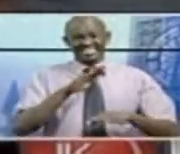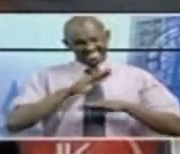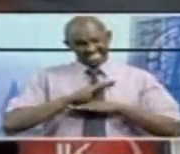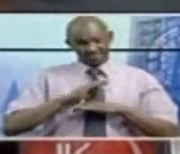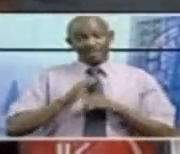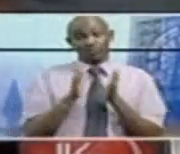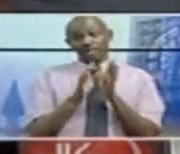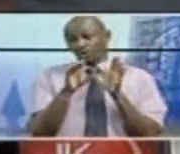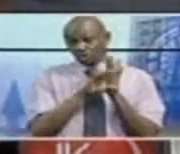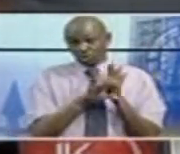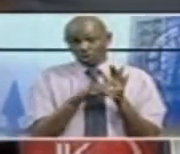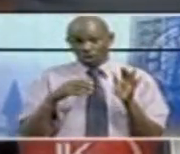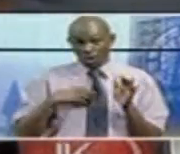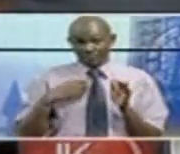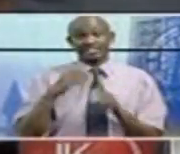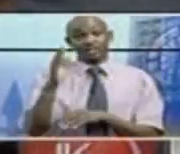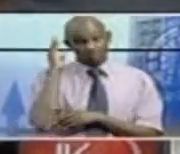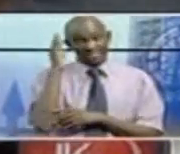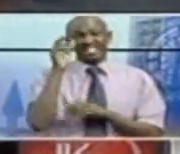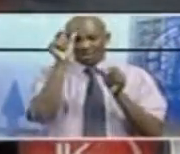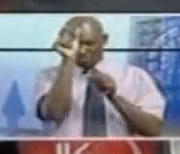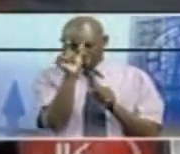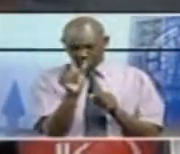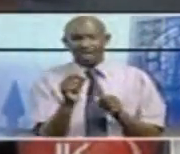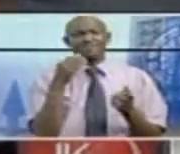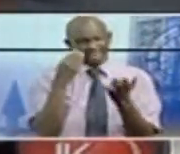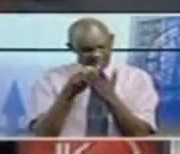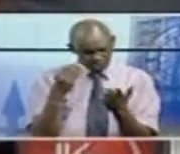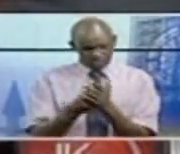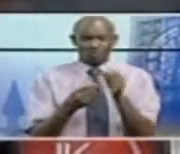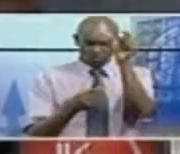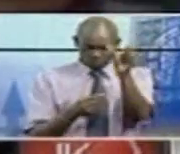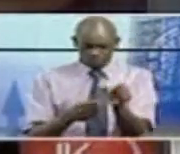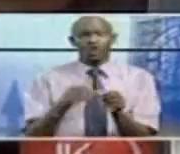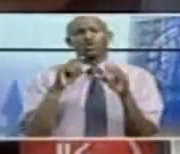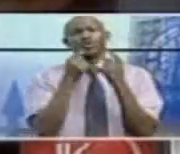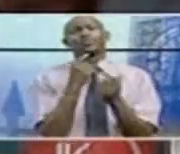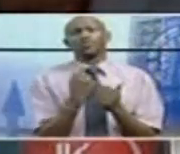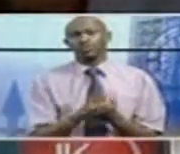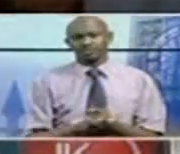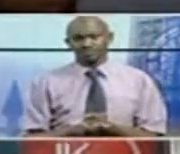with the constitution of the security organ of this country, with the financial sector of this country?